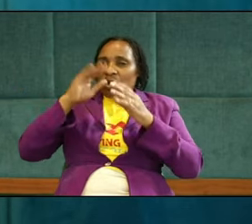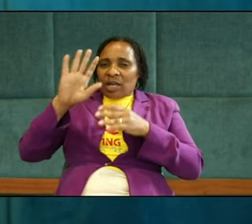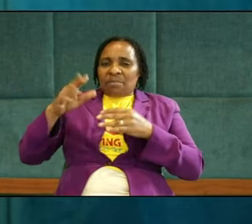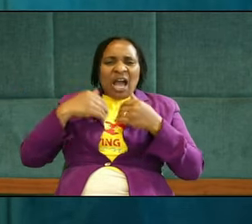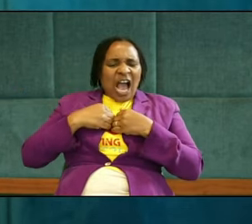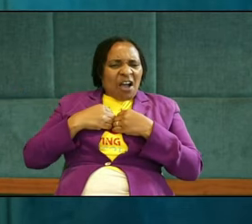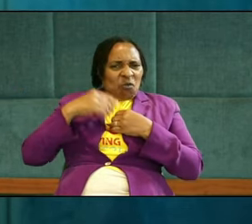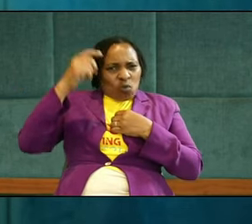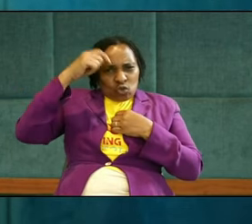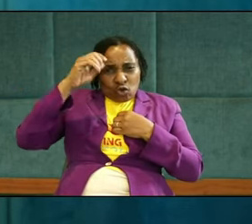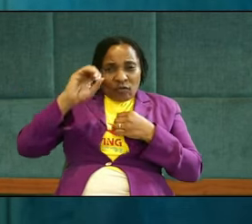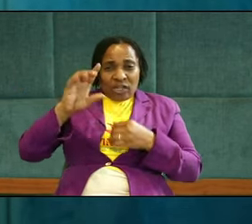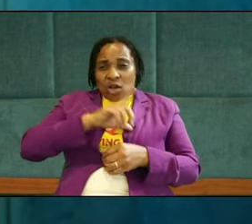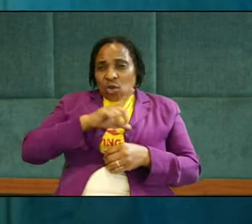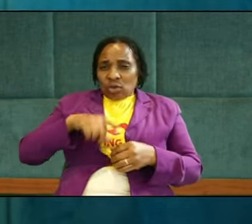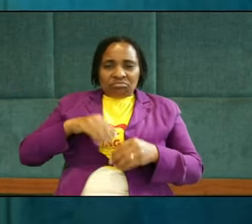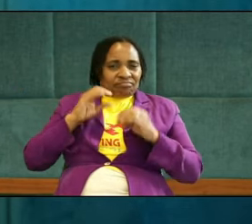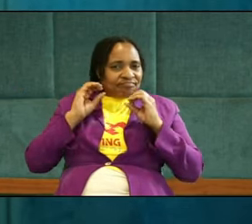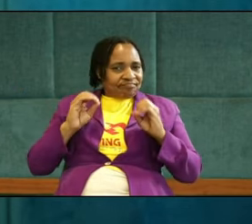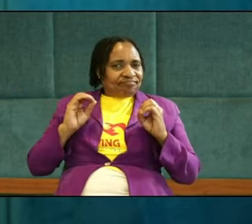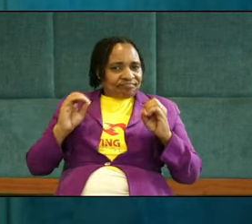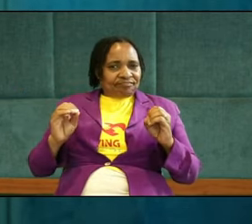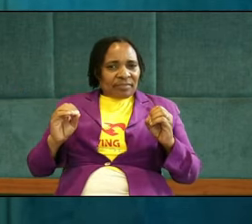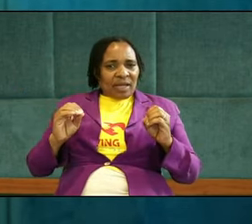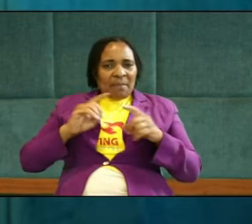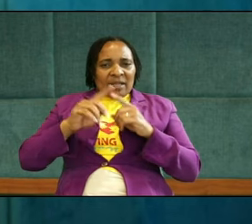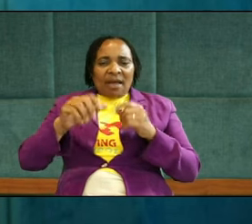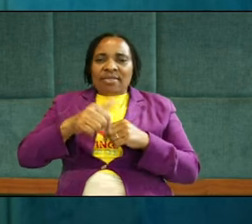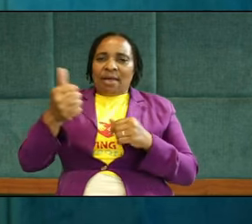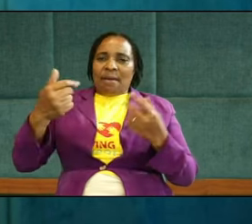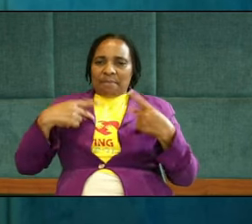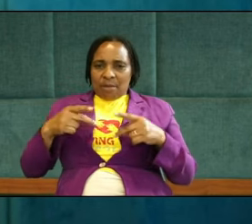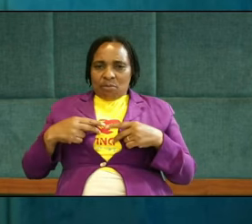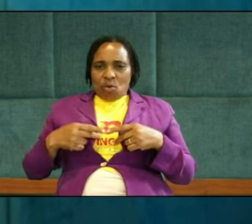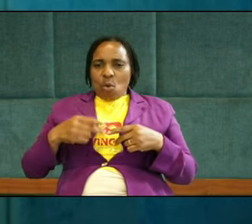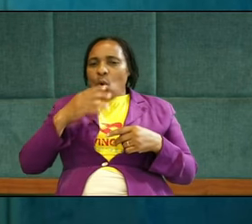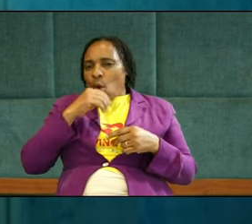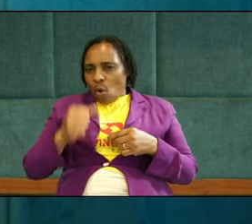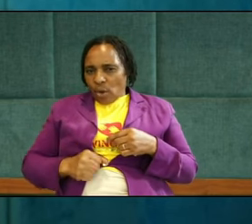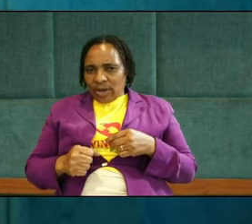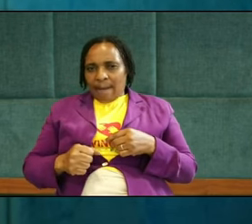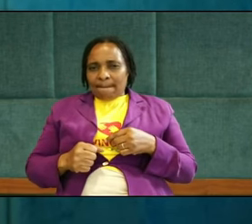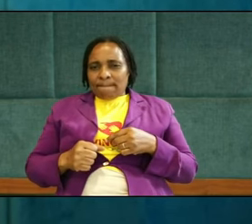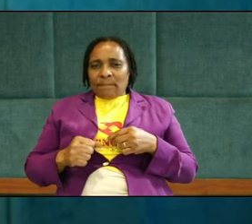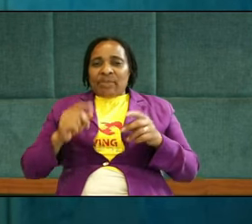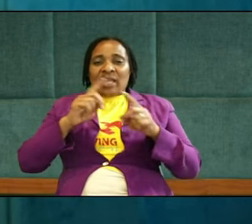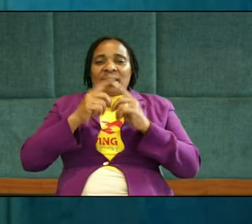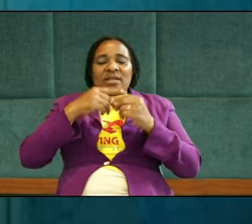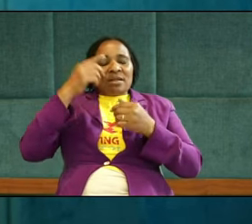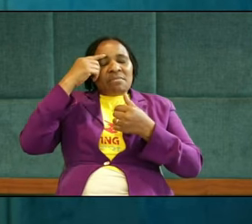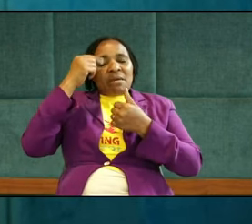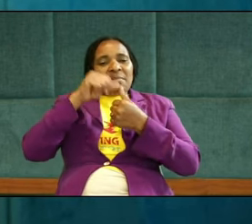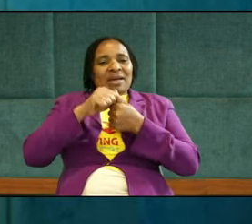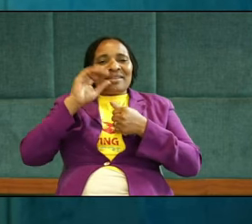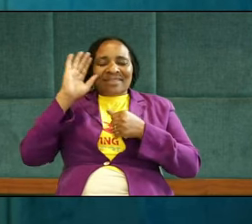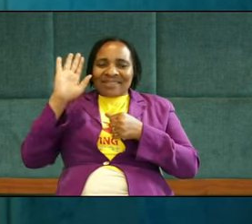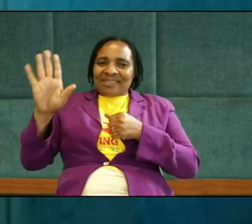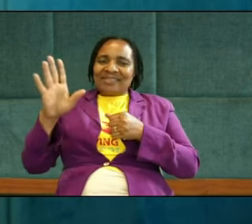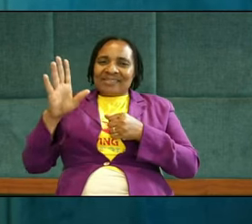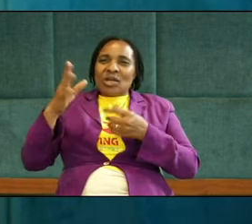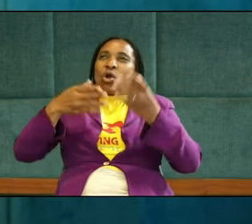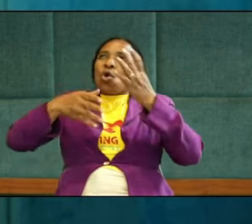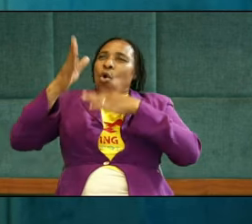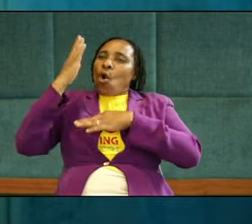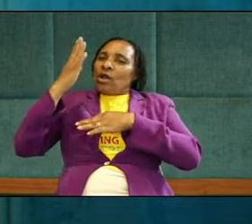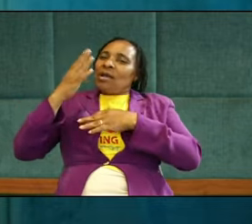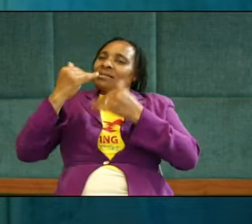this wisdom of the Lord, he had to get this wisdom from other people. These are elder people. And in remembering his Creator